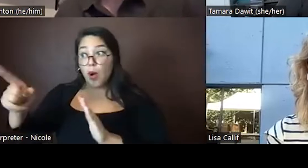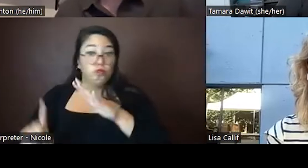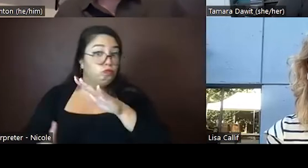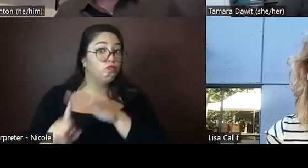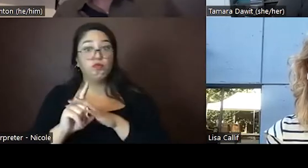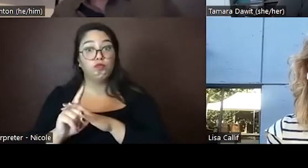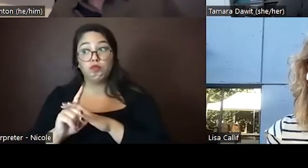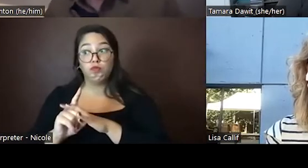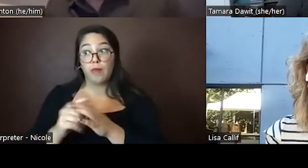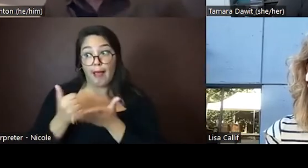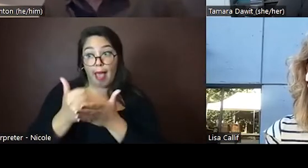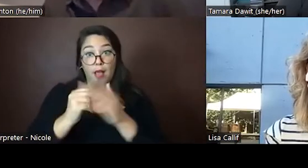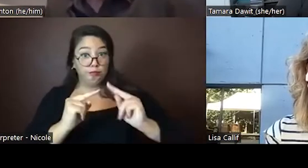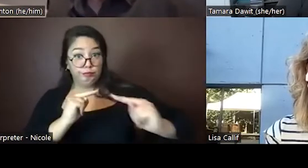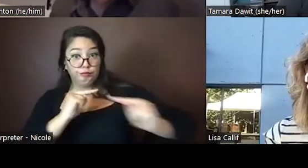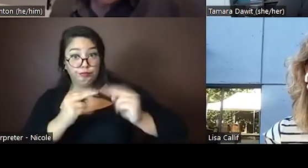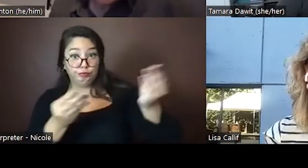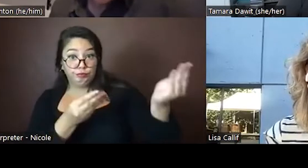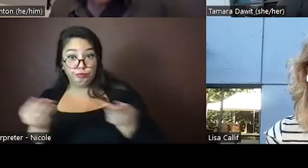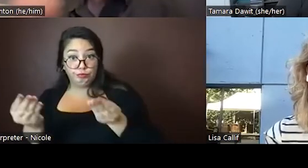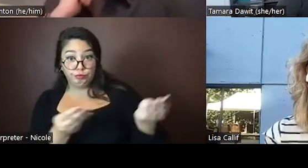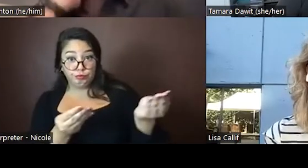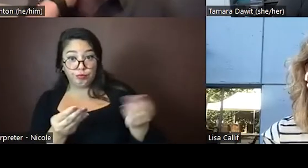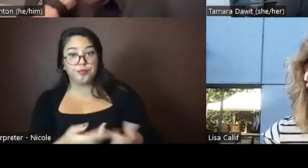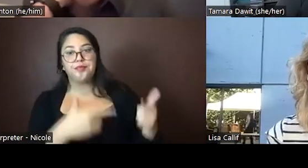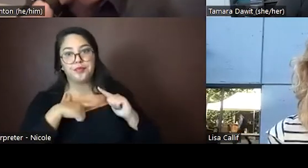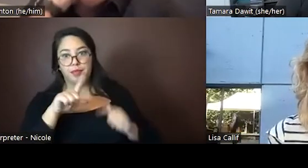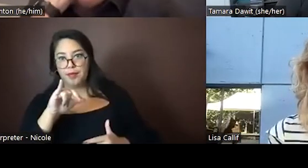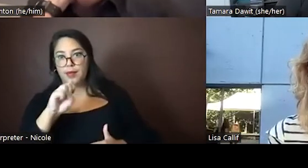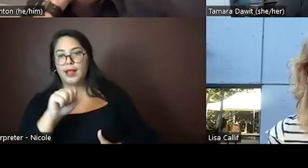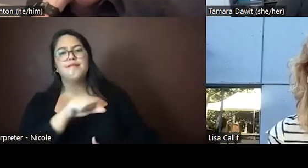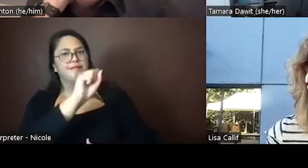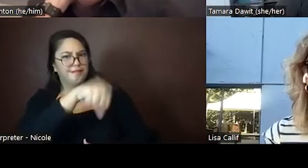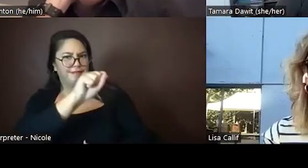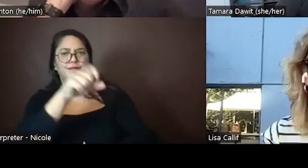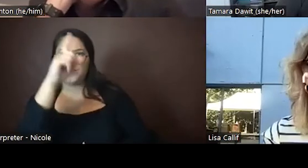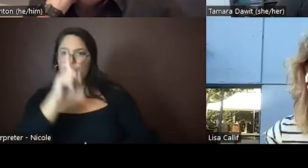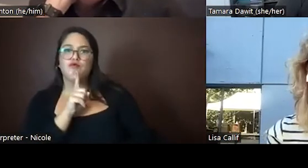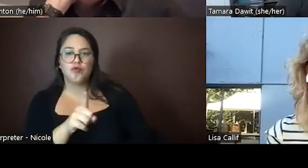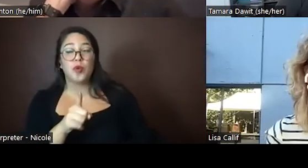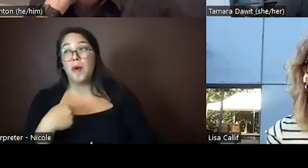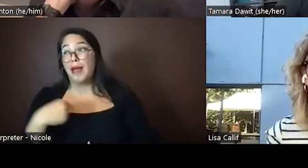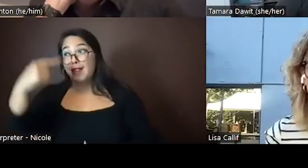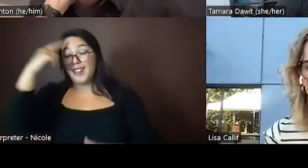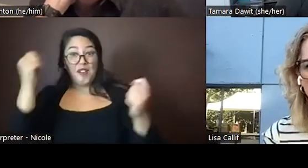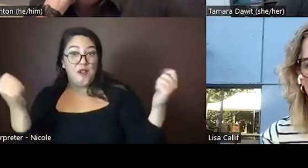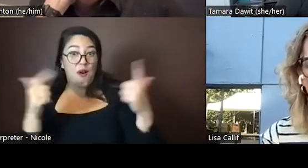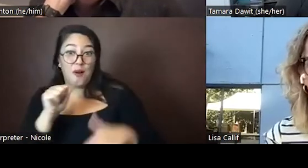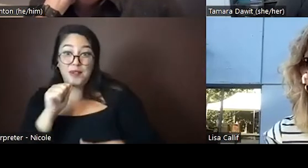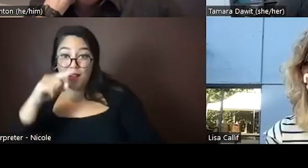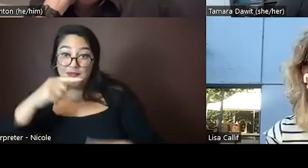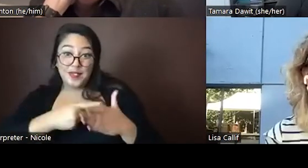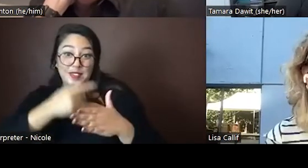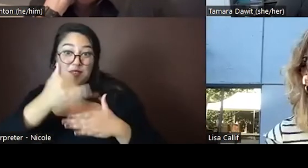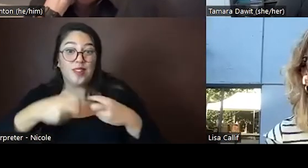negotiator? Yeah, absolutely. And I think that, I don't know if any nonfiction project is ever easy. It's always, there's always a challenge that's